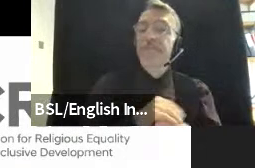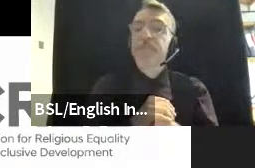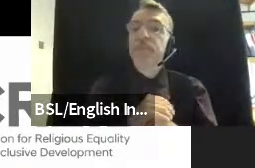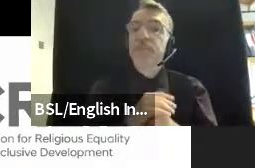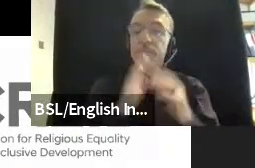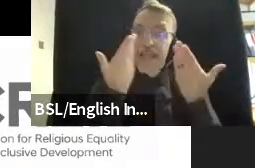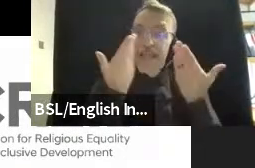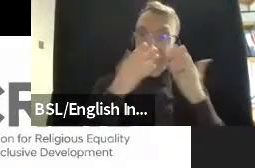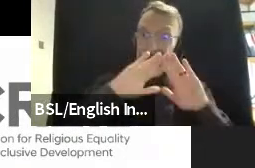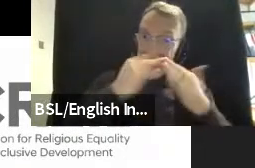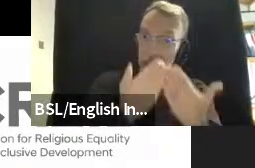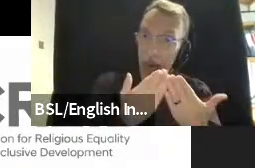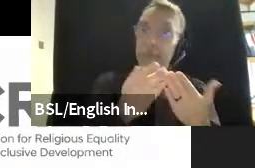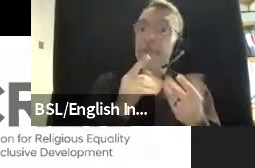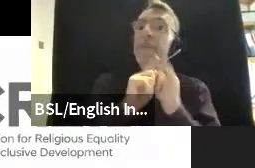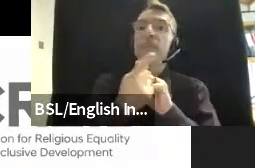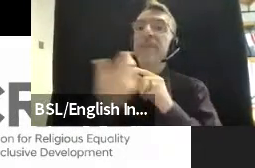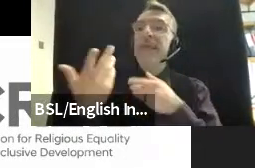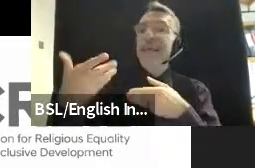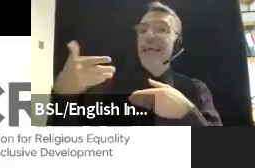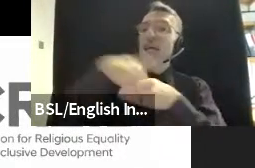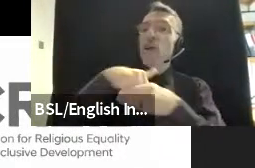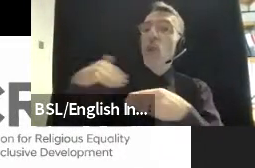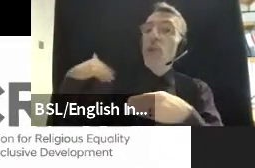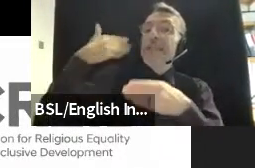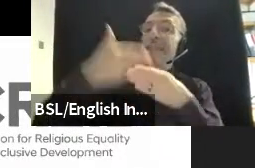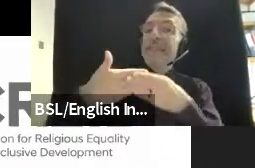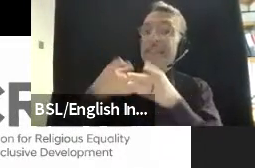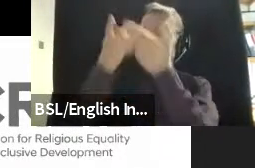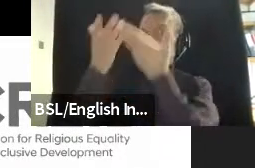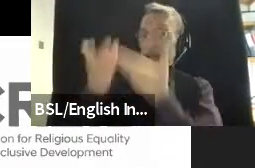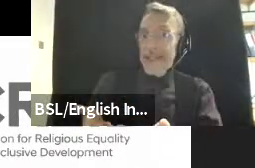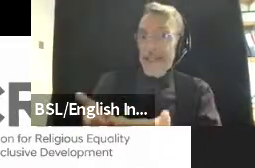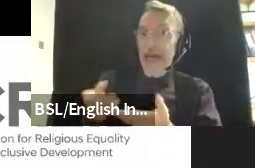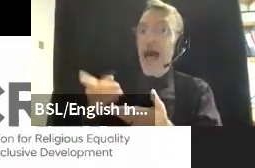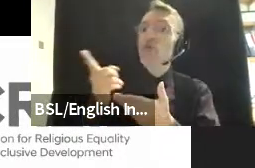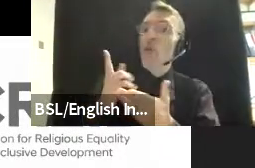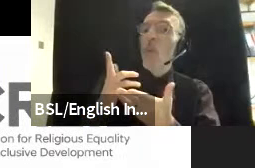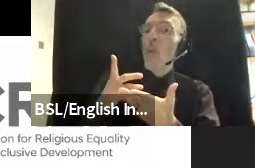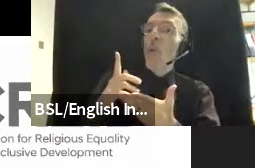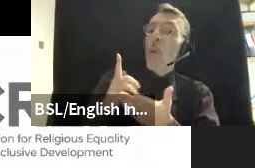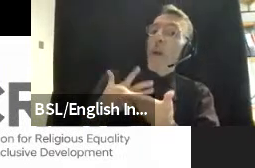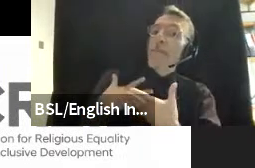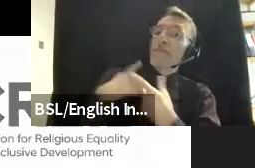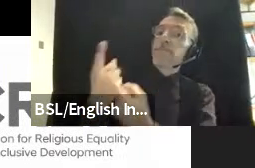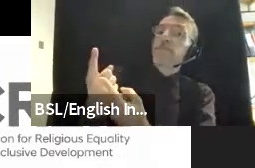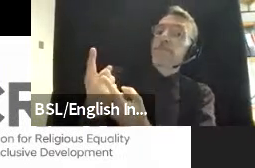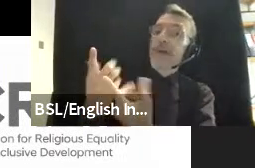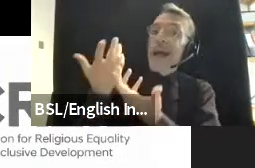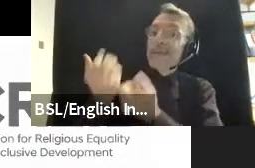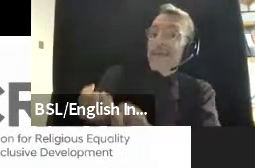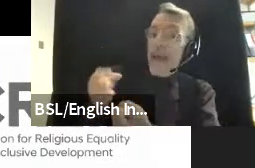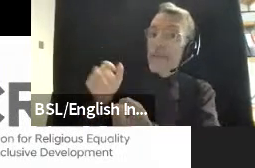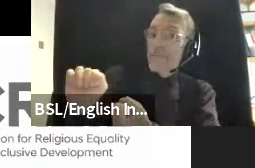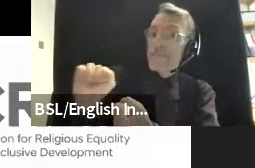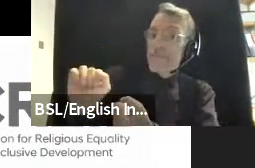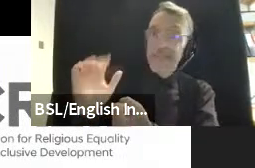Islam, rather than including them as they are, so denying their freedom of religion.